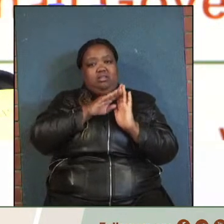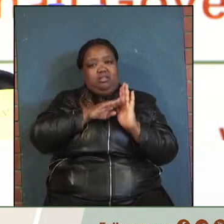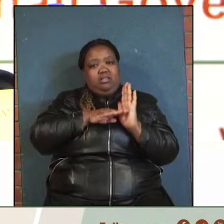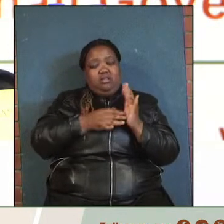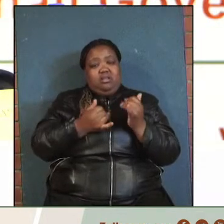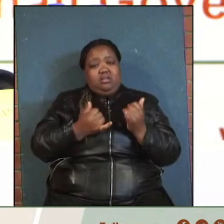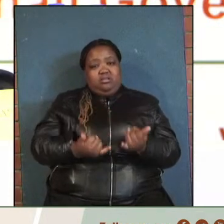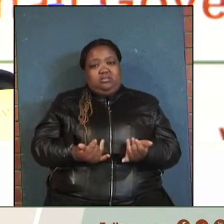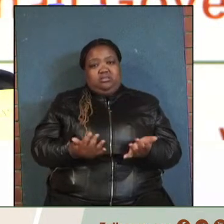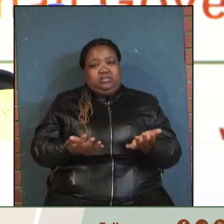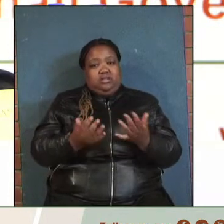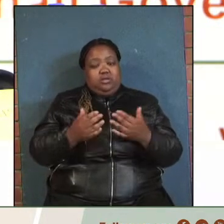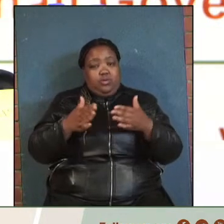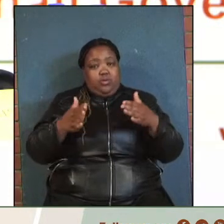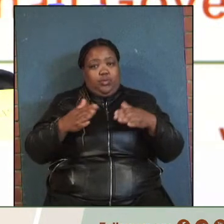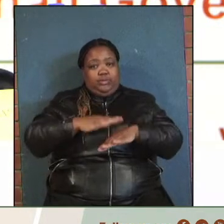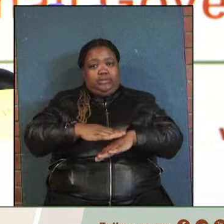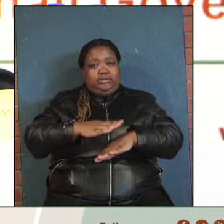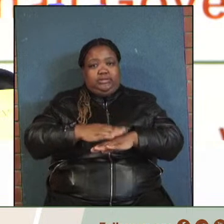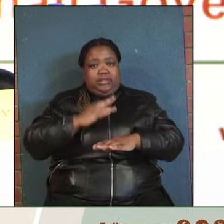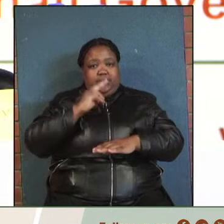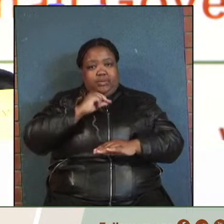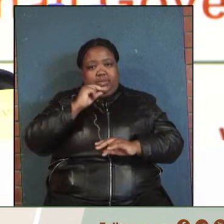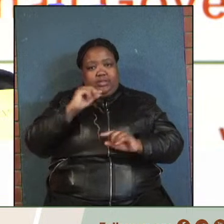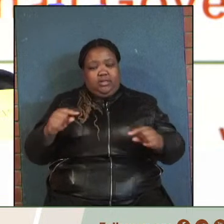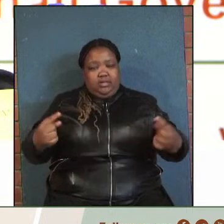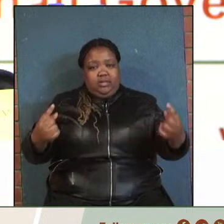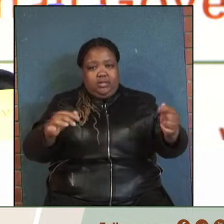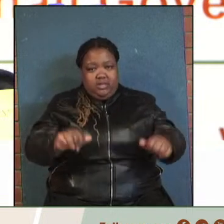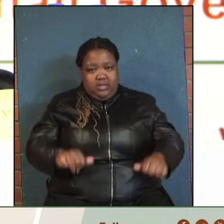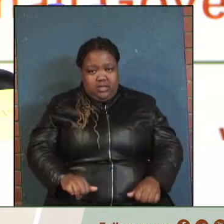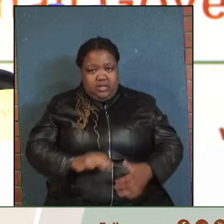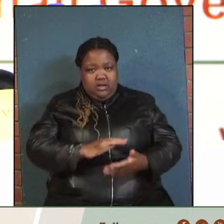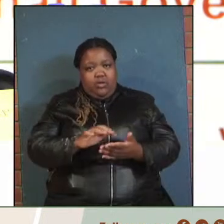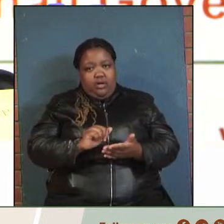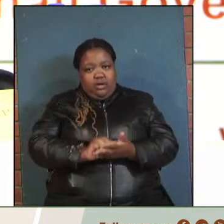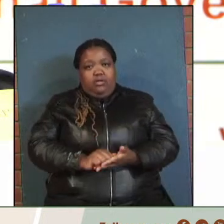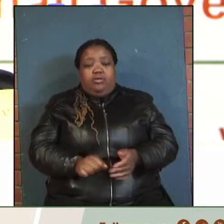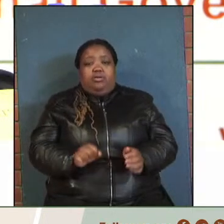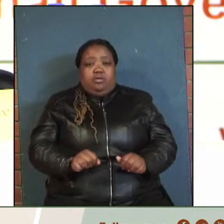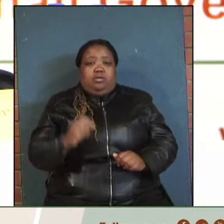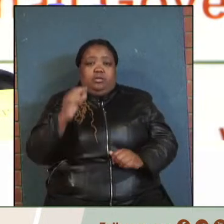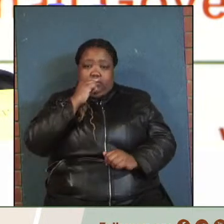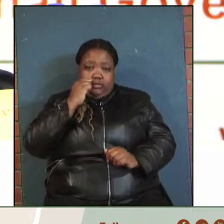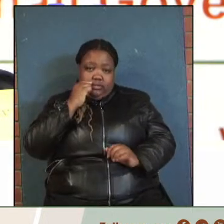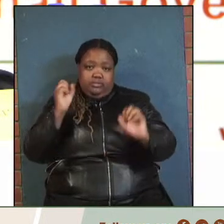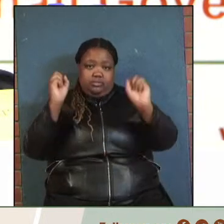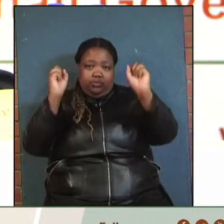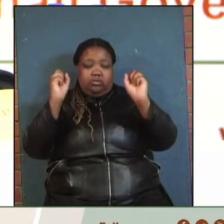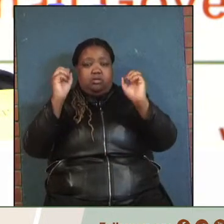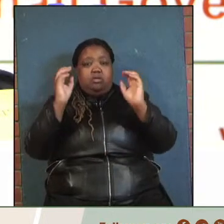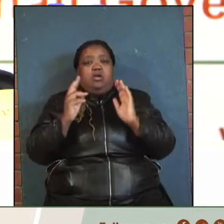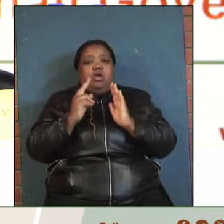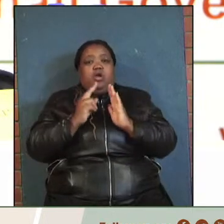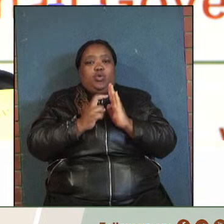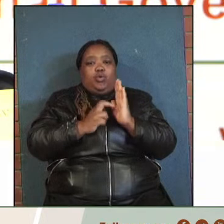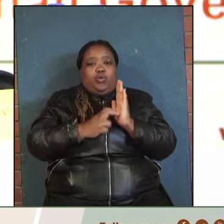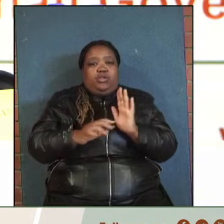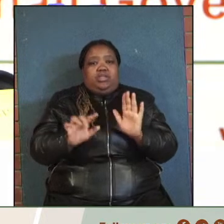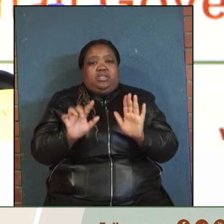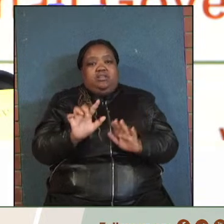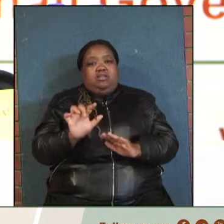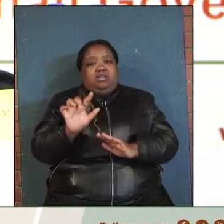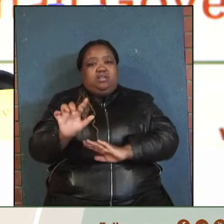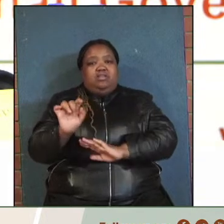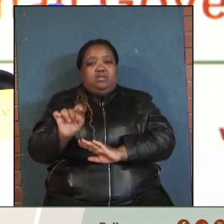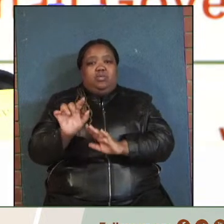speak during open time. Also, do not forget to mention your name and rule 77.7. Thank you.